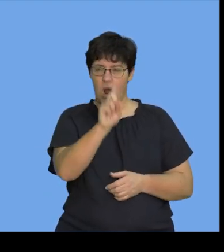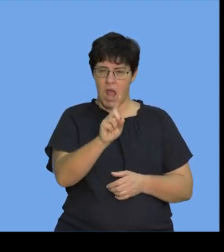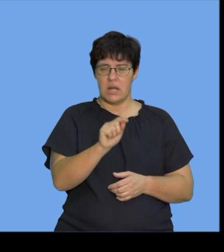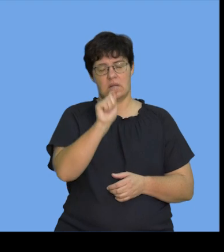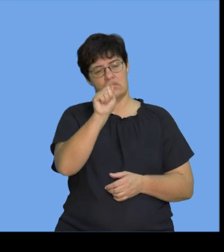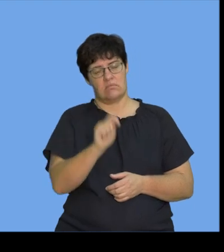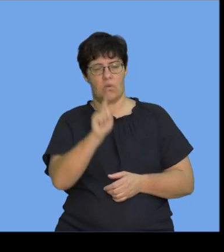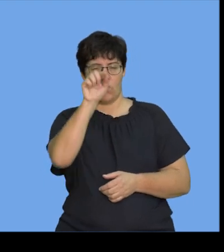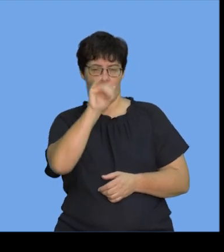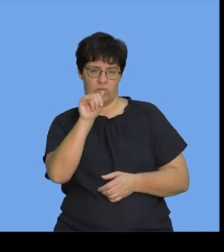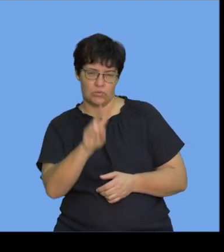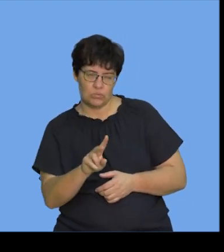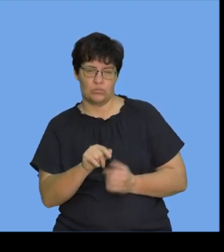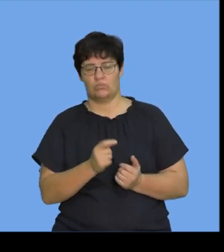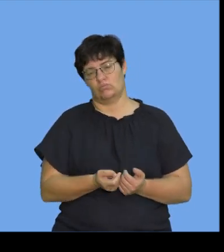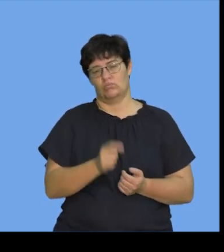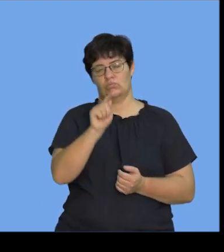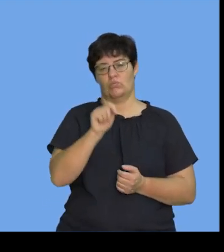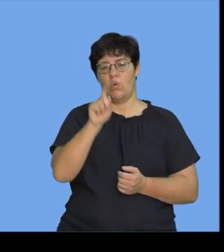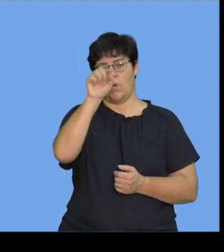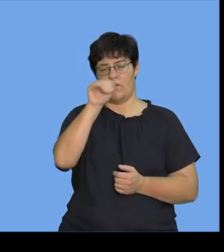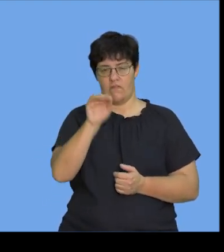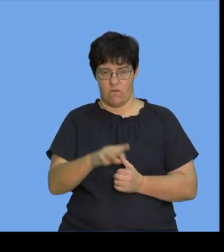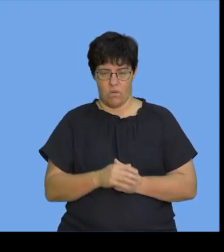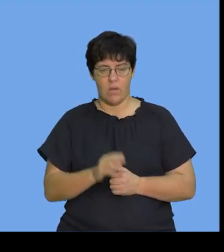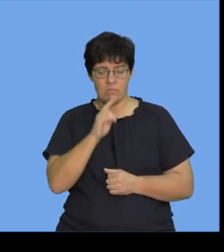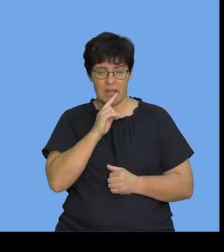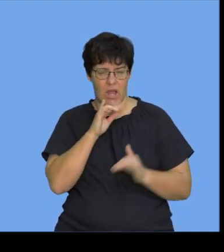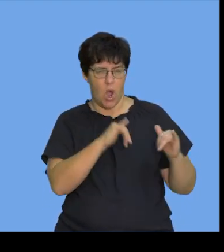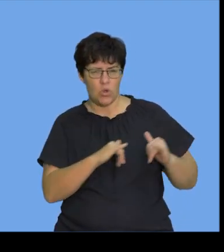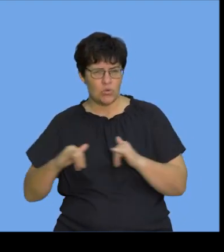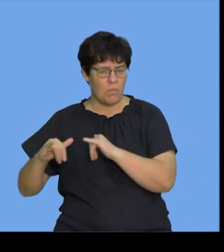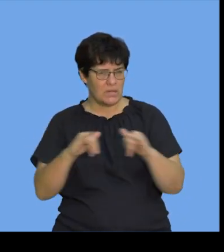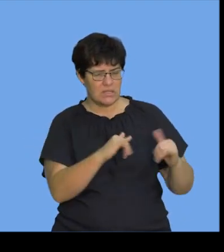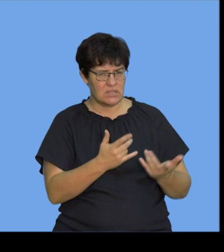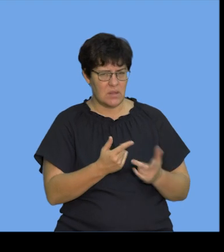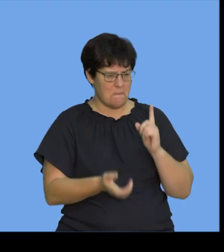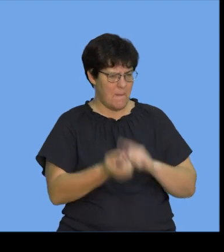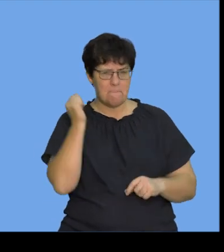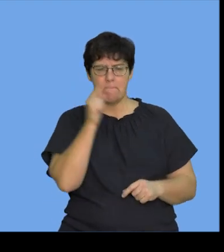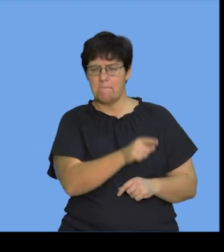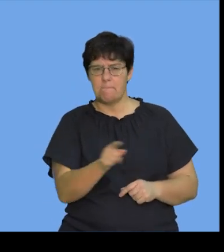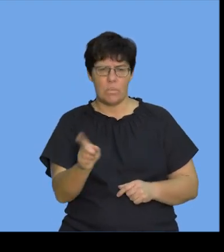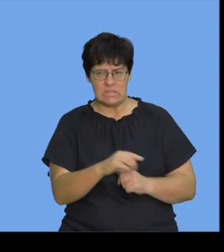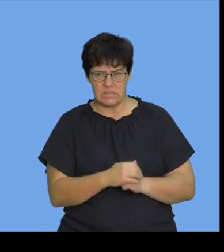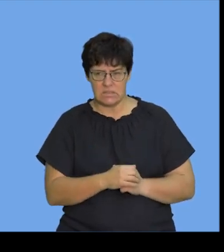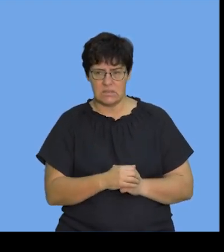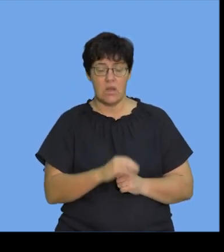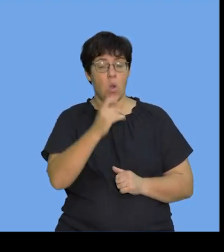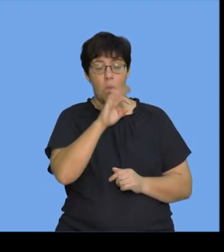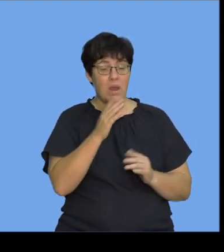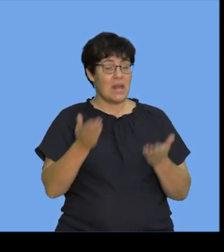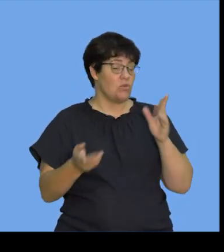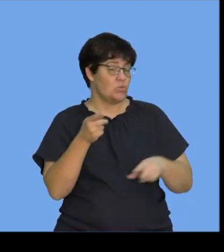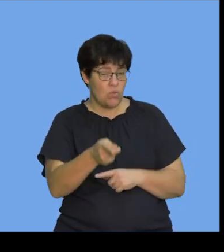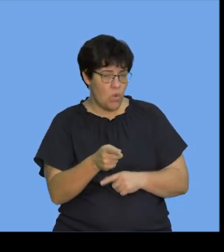1/4. Firstly, determine the common ratio. Why am I saying determine the common ratio? The common ratio is